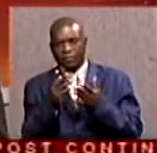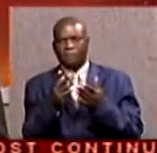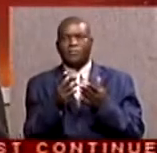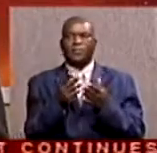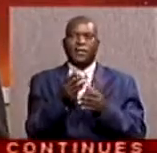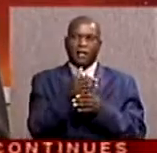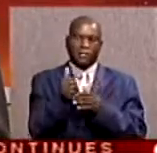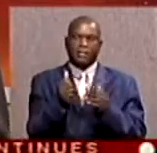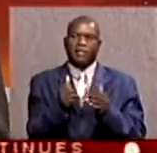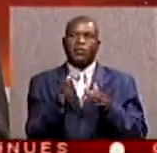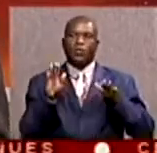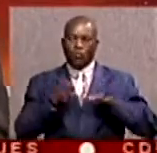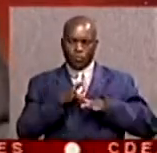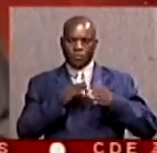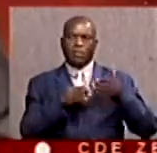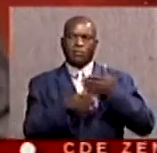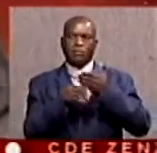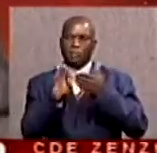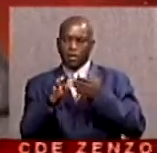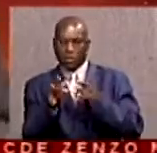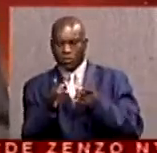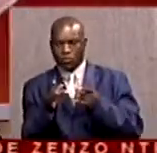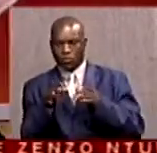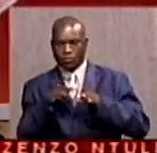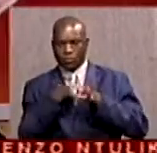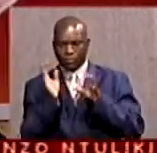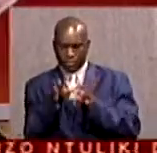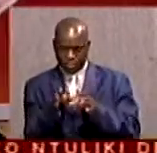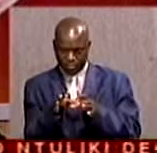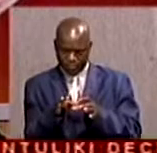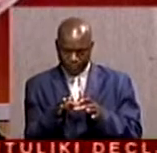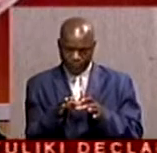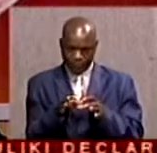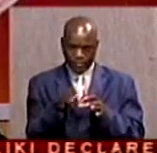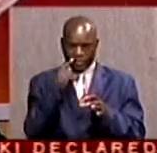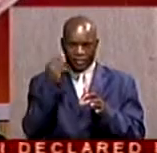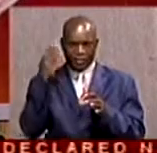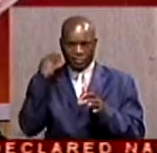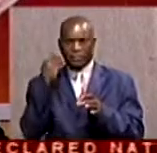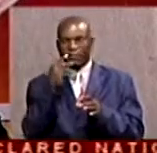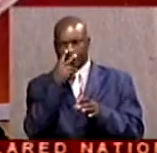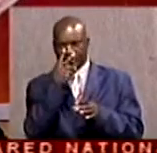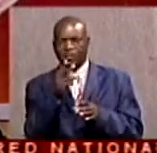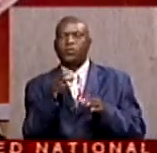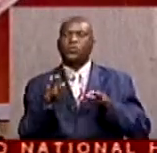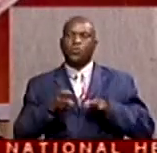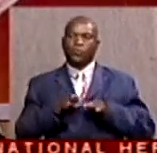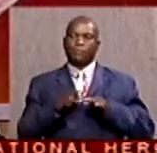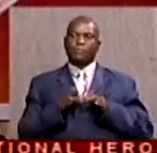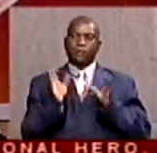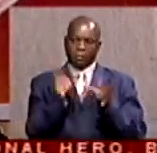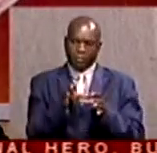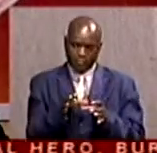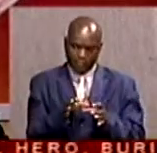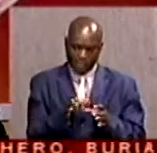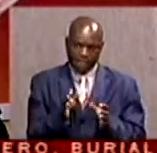society embracing women in positions of leadership? I think we're really in an era where women rule. Like if you look